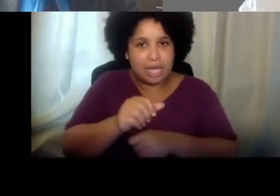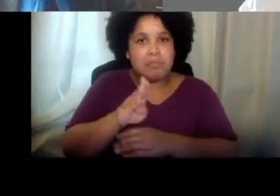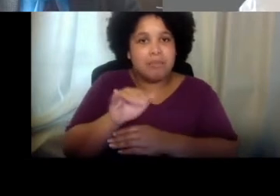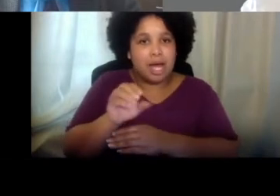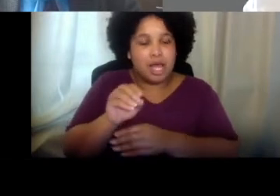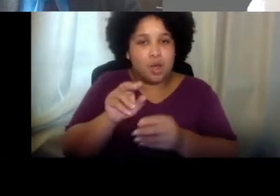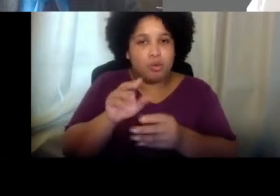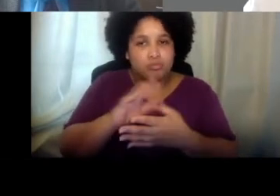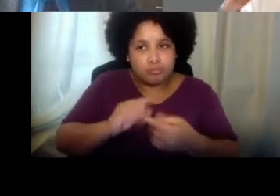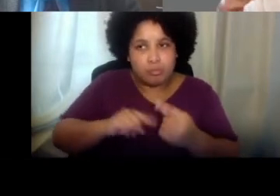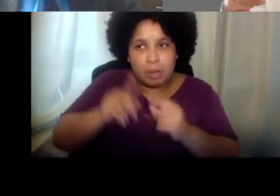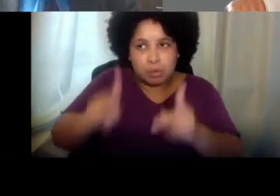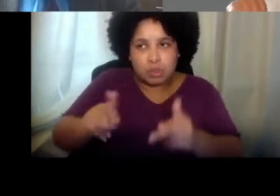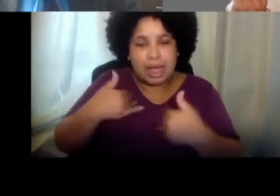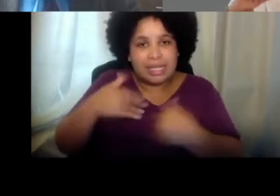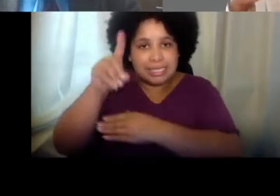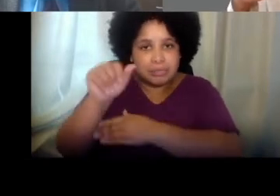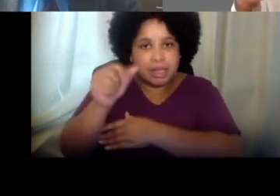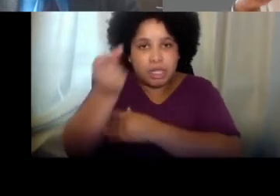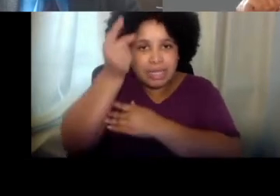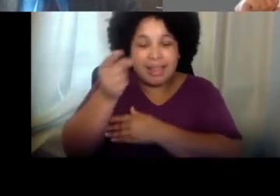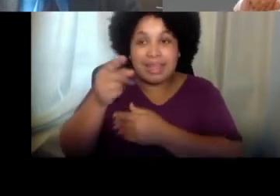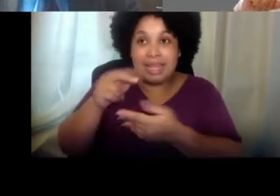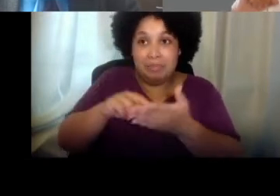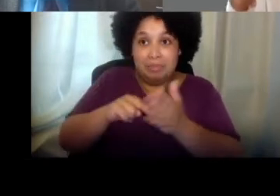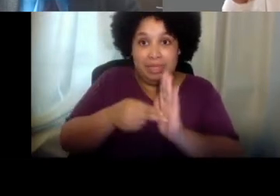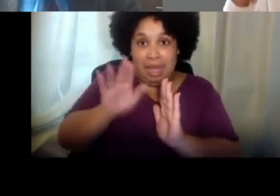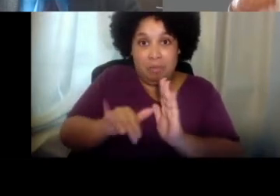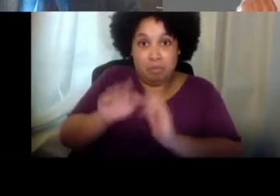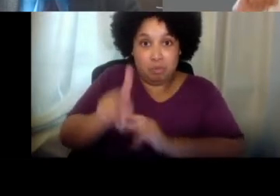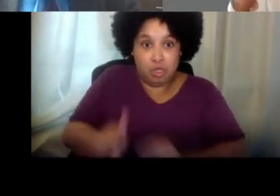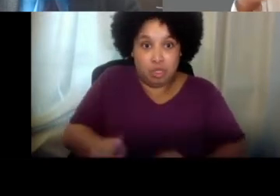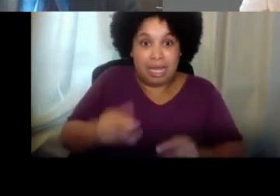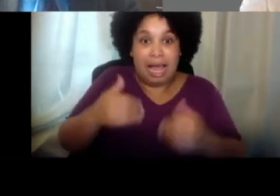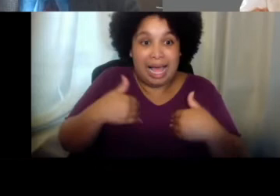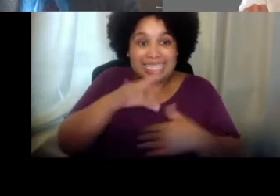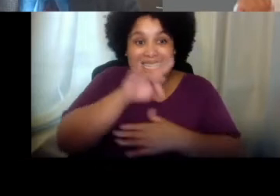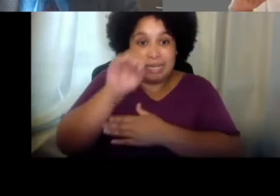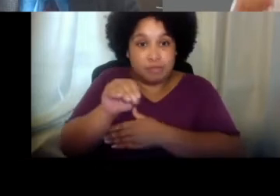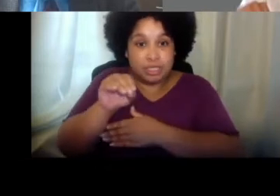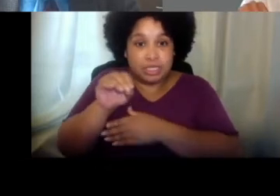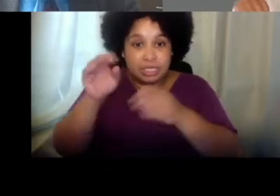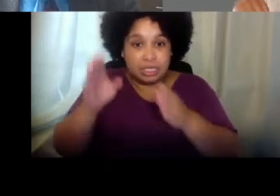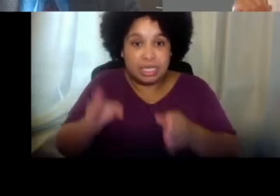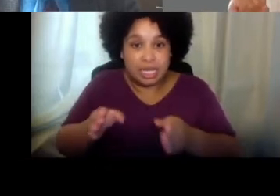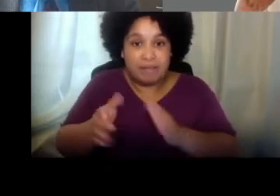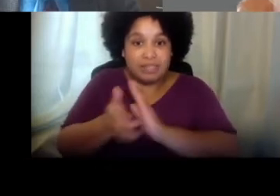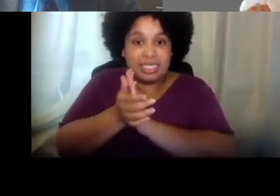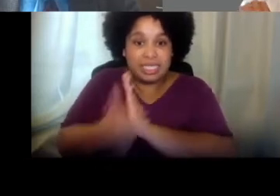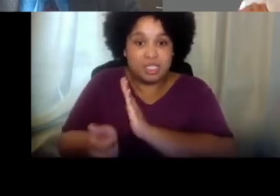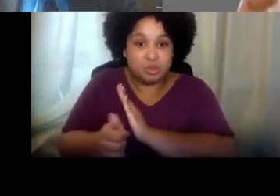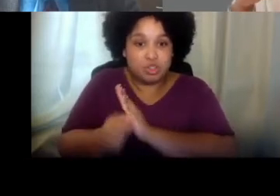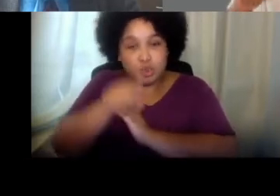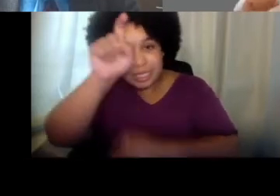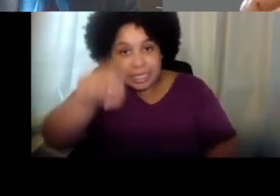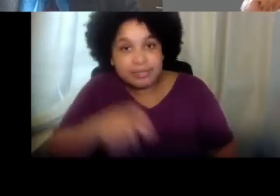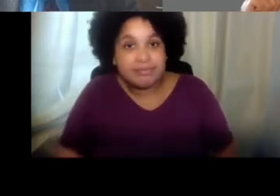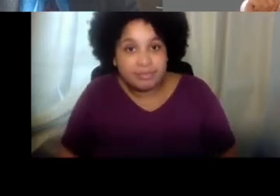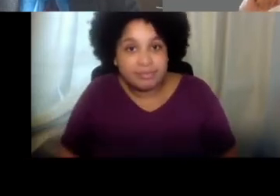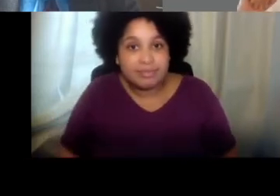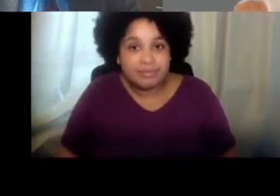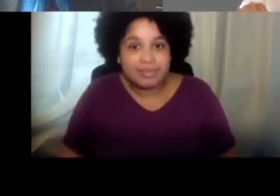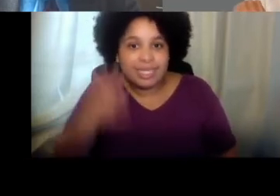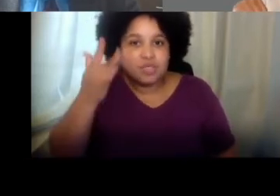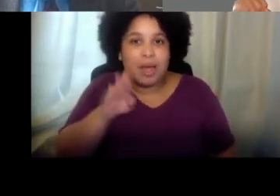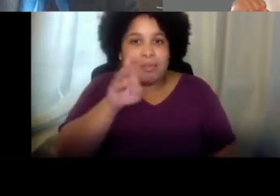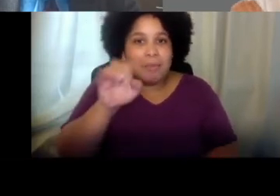with a disability, understand that that person has 80% of the skills that you need. That's why the